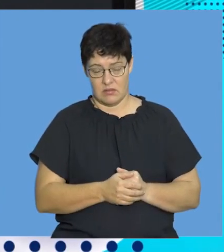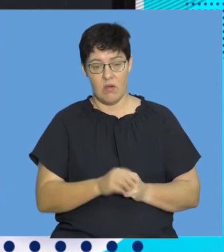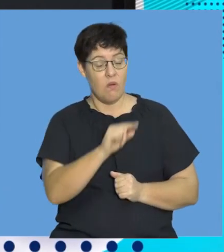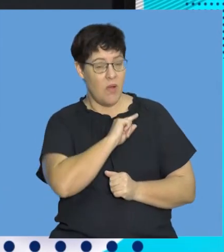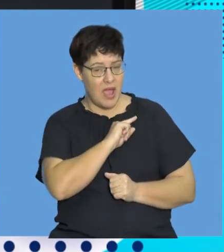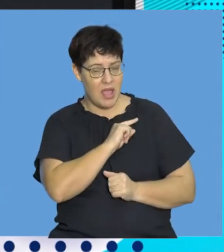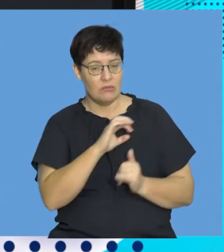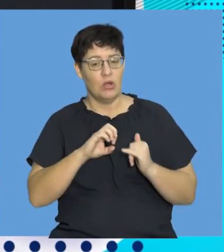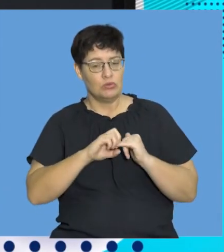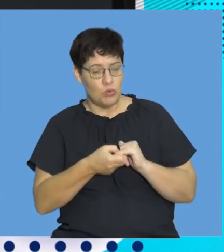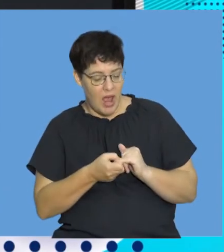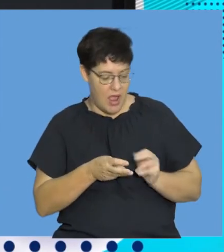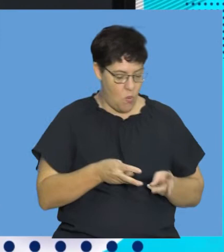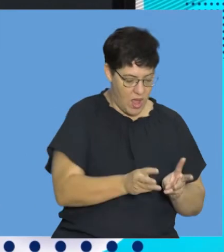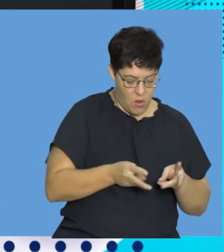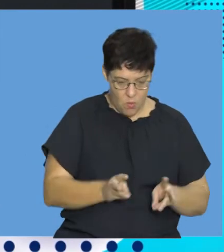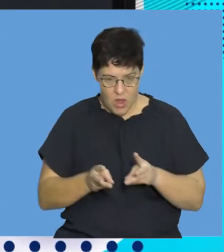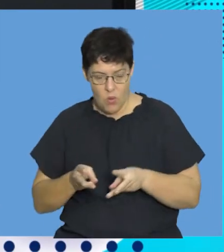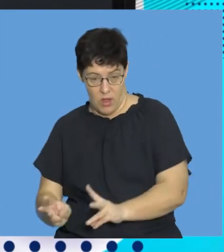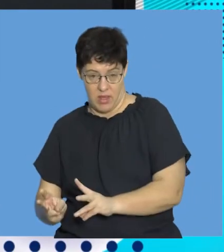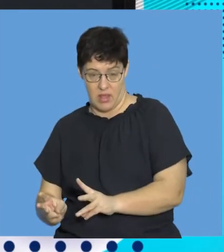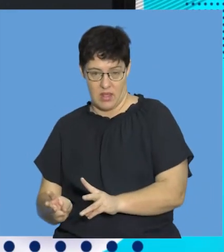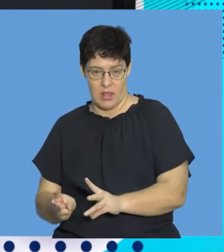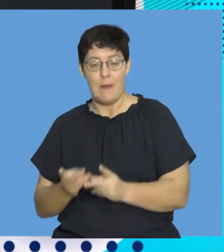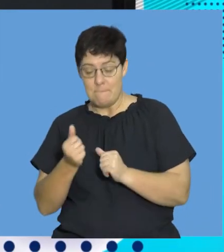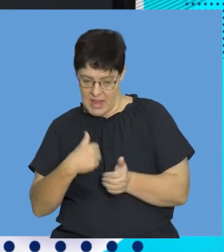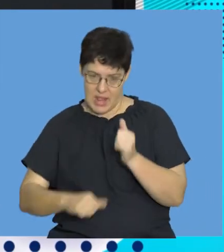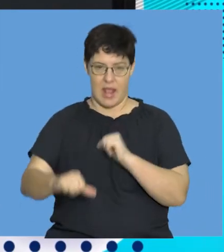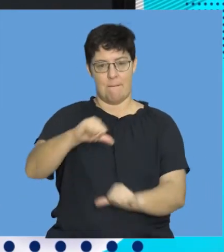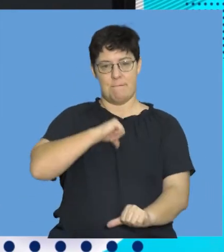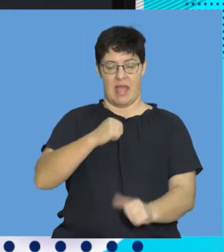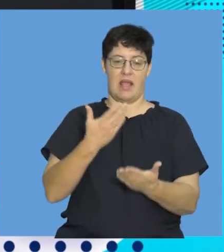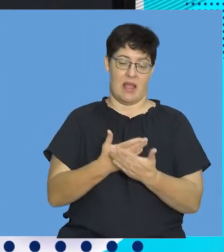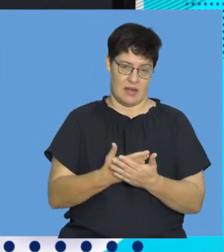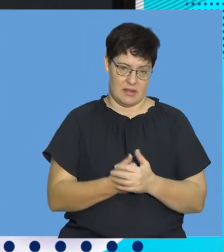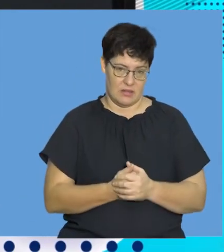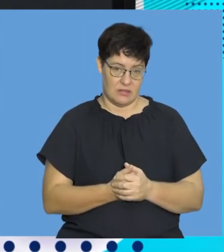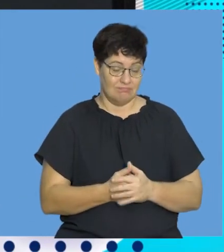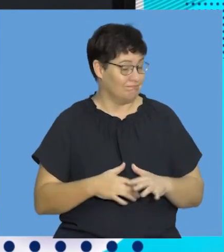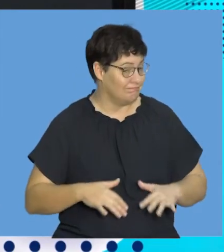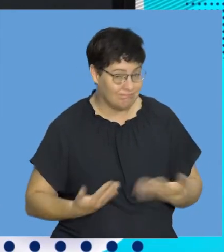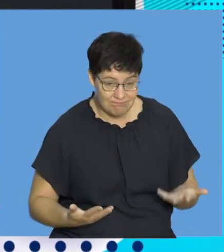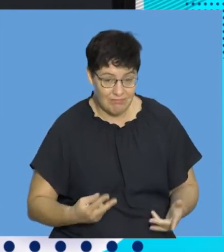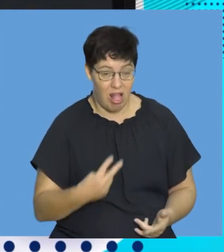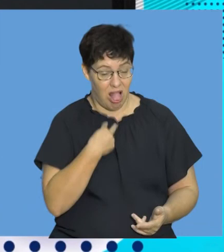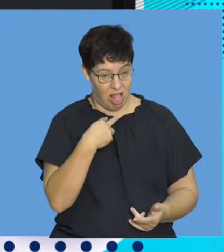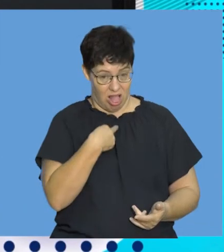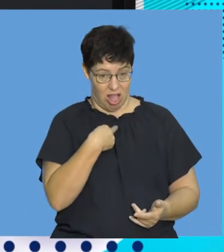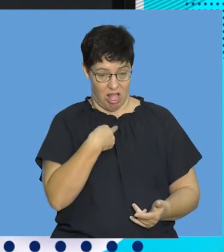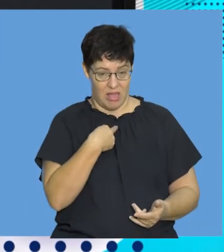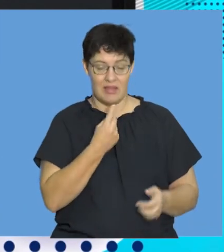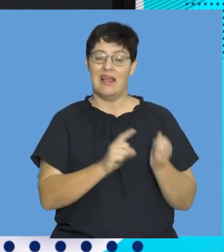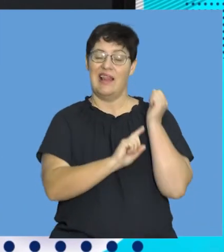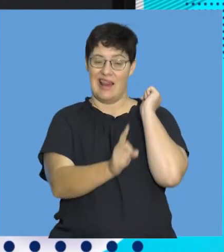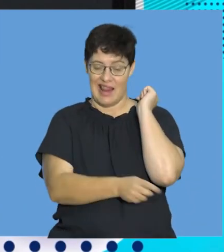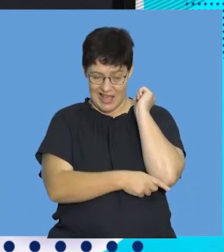ensure that we try every possible means to recoup the debt. If that is not possible, then